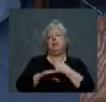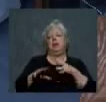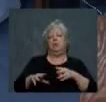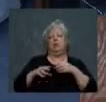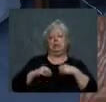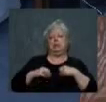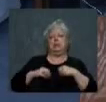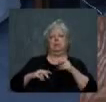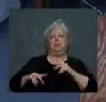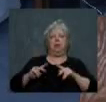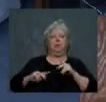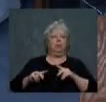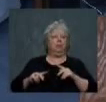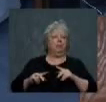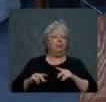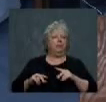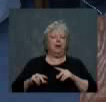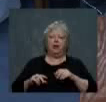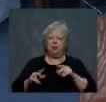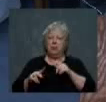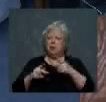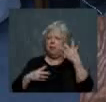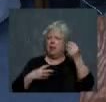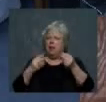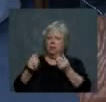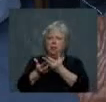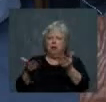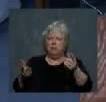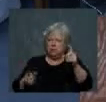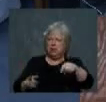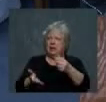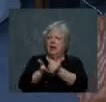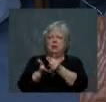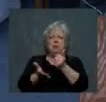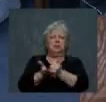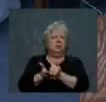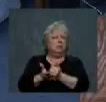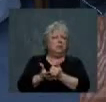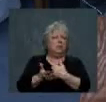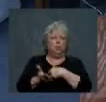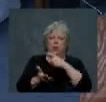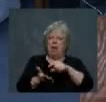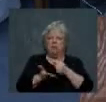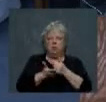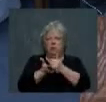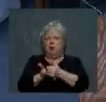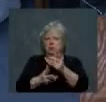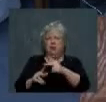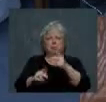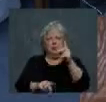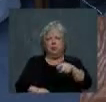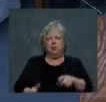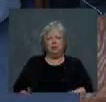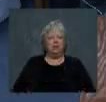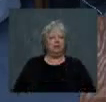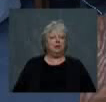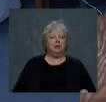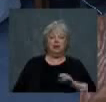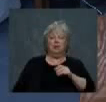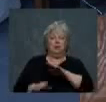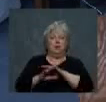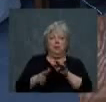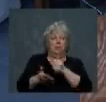And if people out there need help, I mean, we got to help people. If we